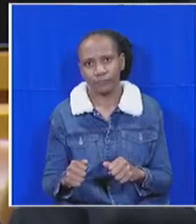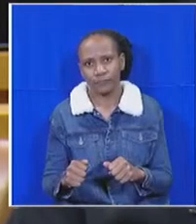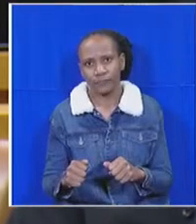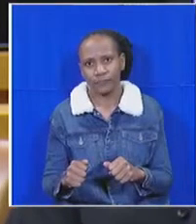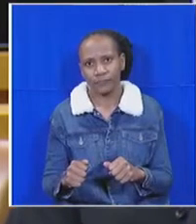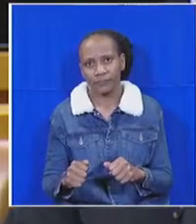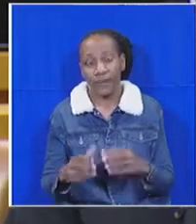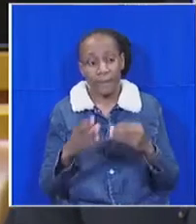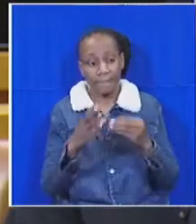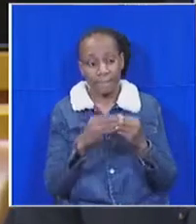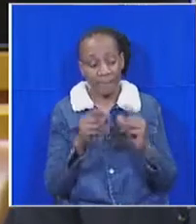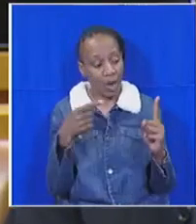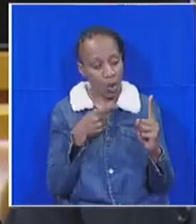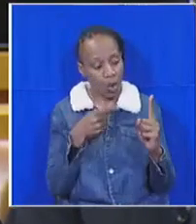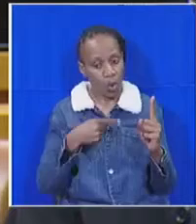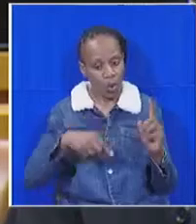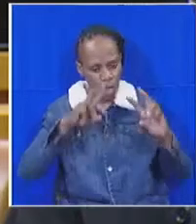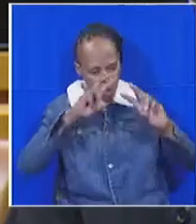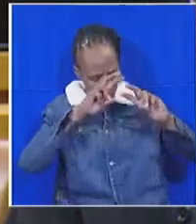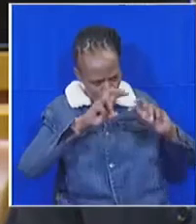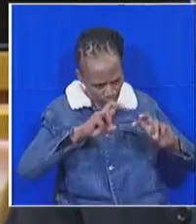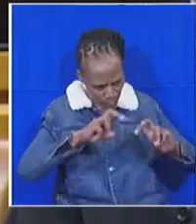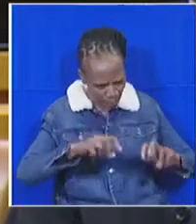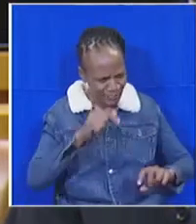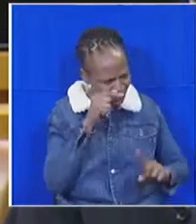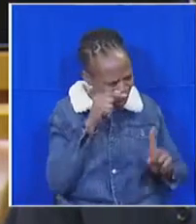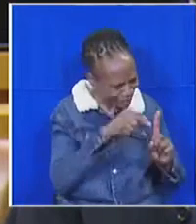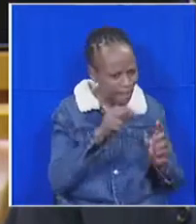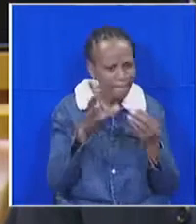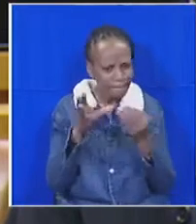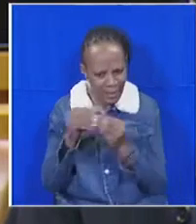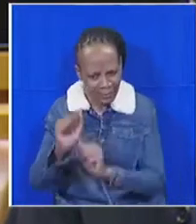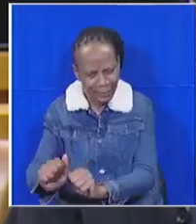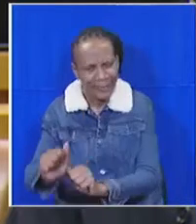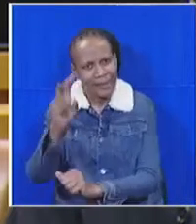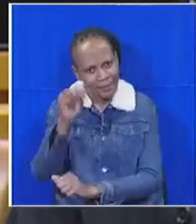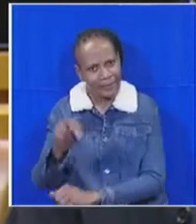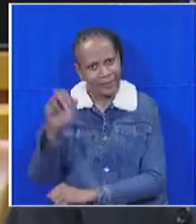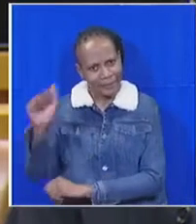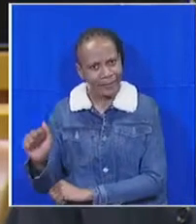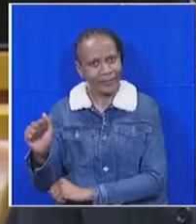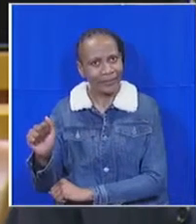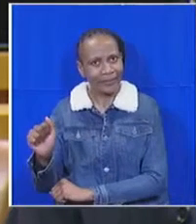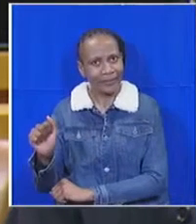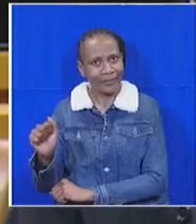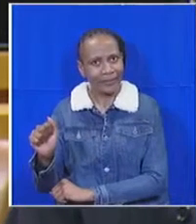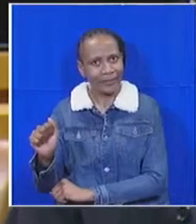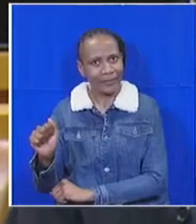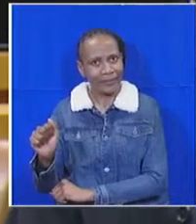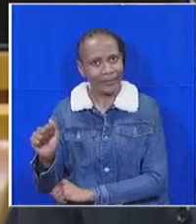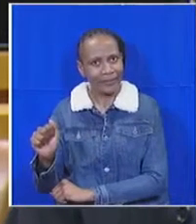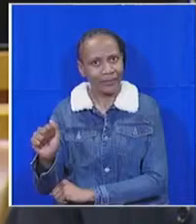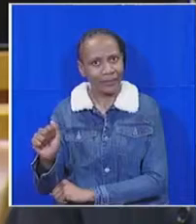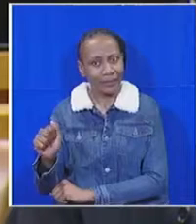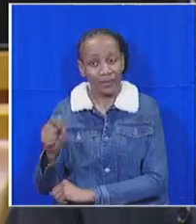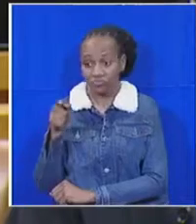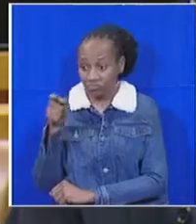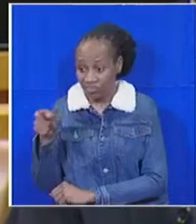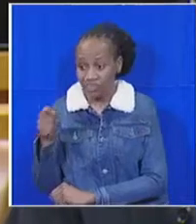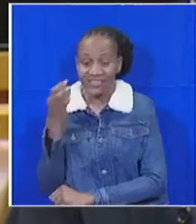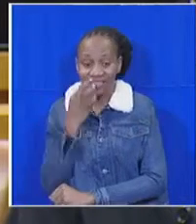being investigated is a member of this House. That's a member that you have requested an